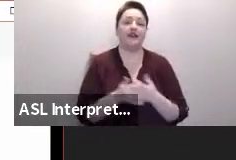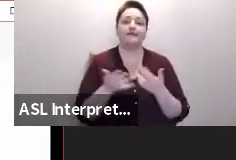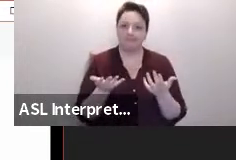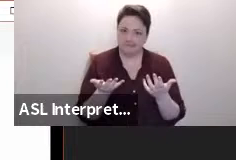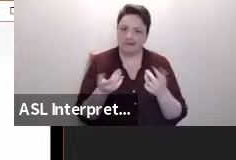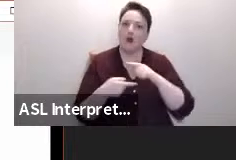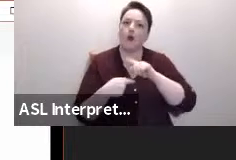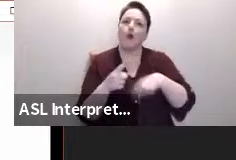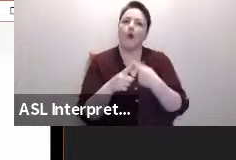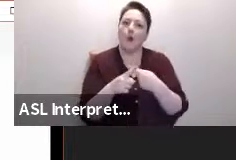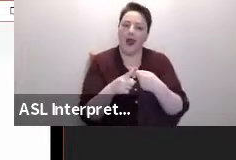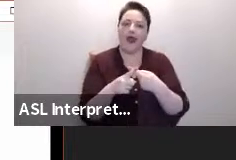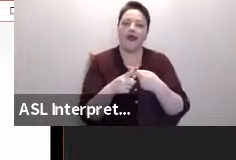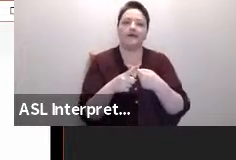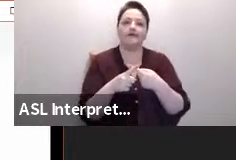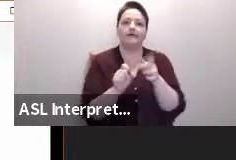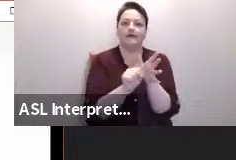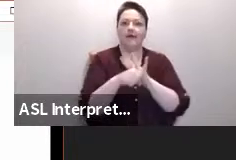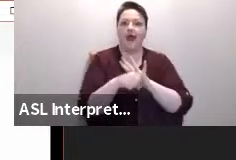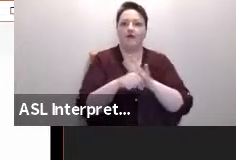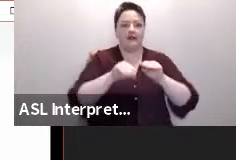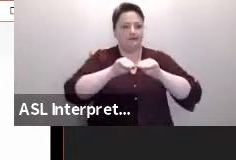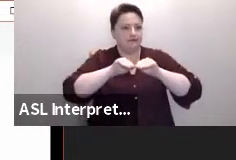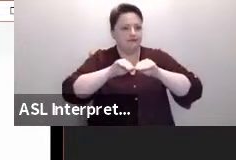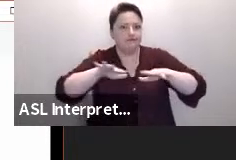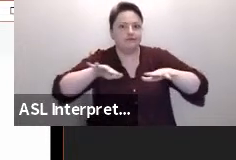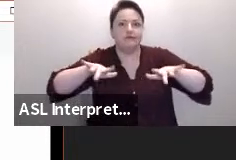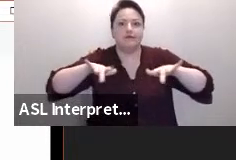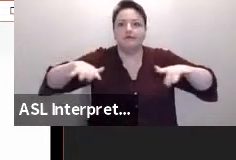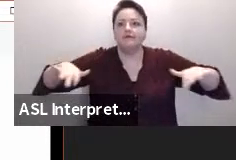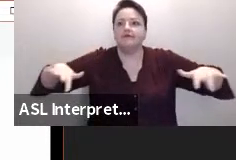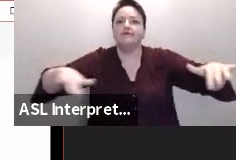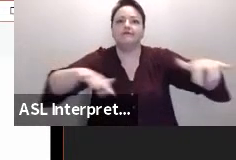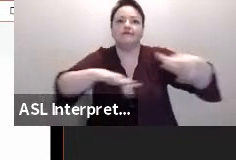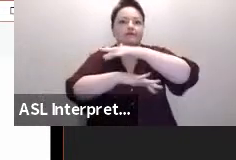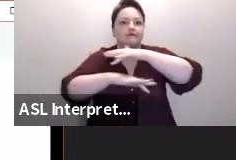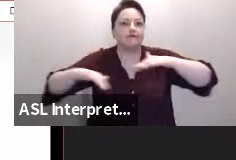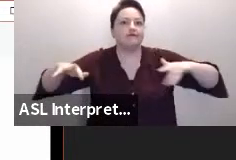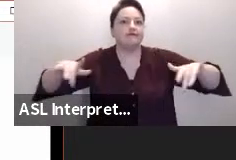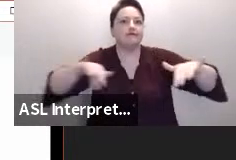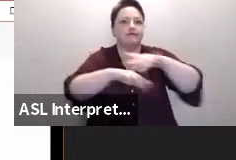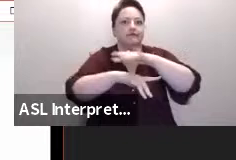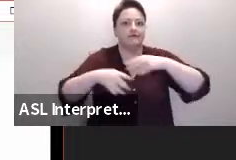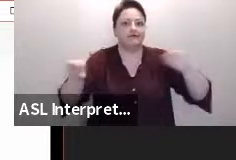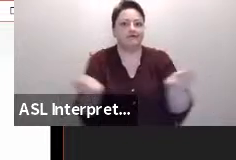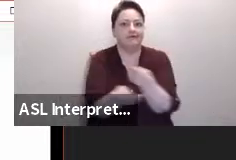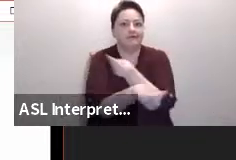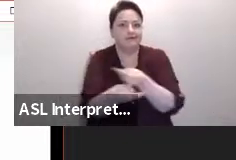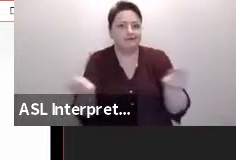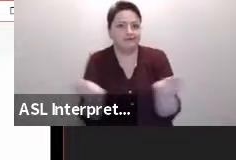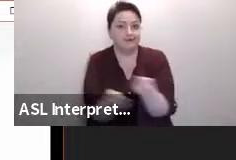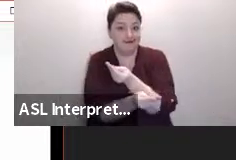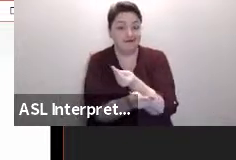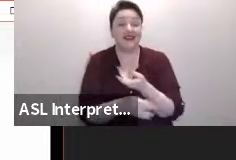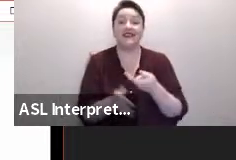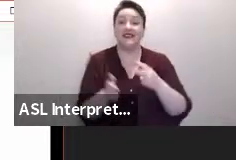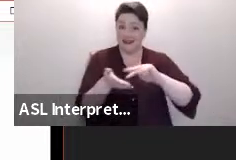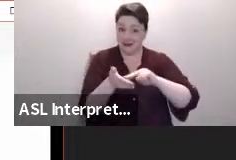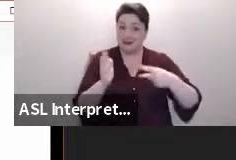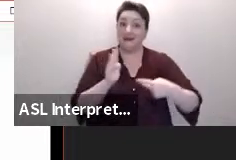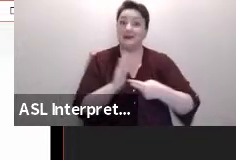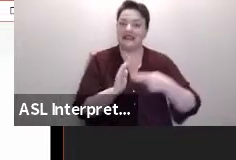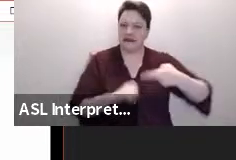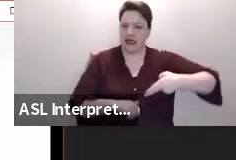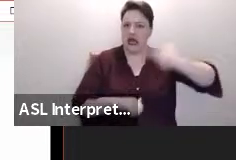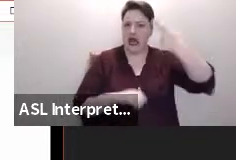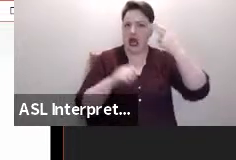a lot of virus in the general population. So the more virus there is in the general population, the higher the